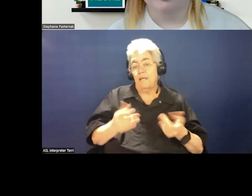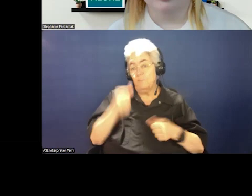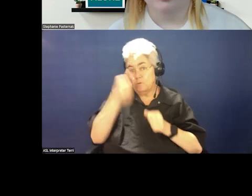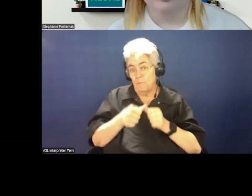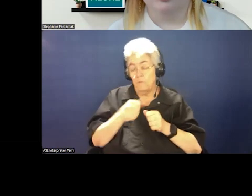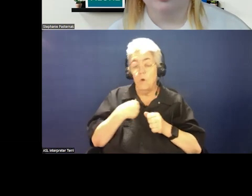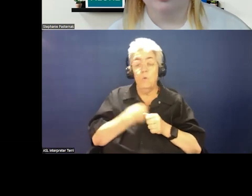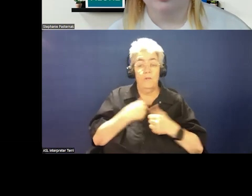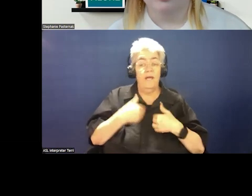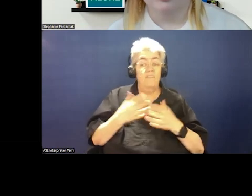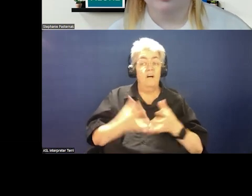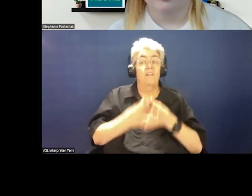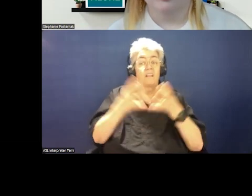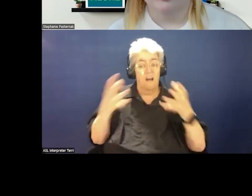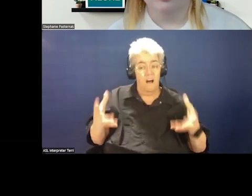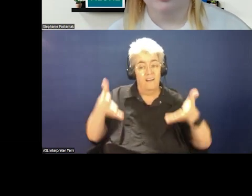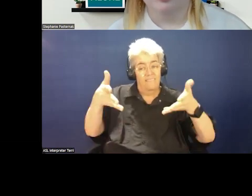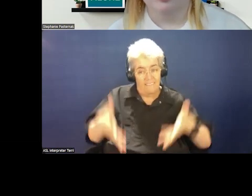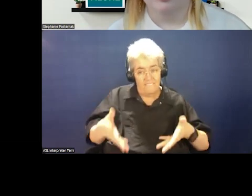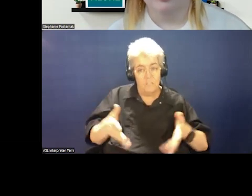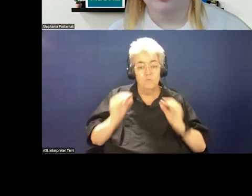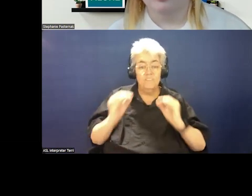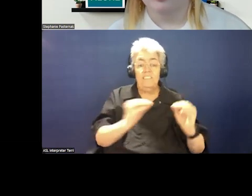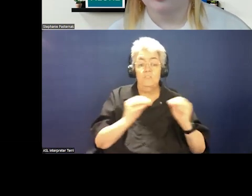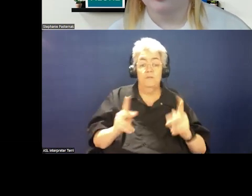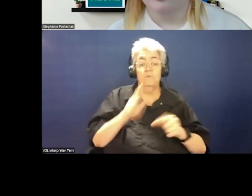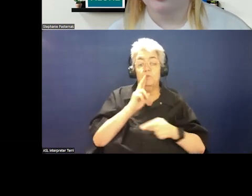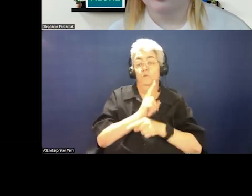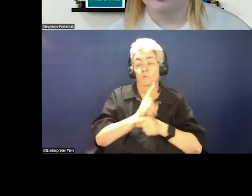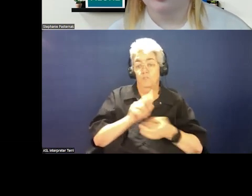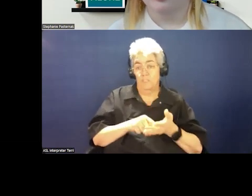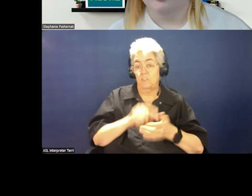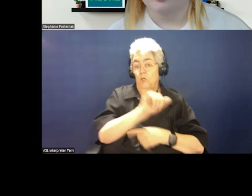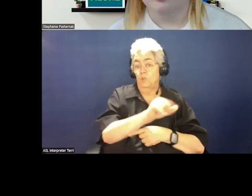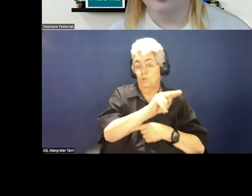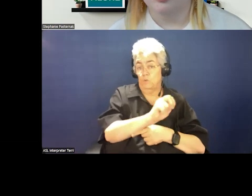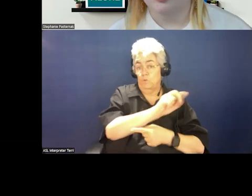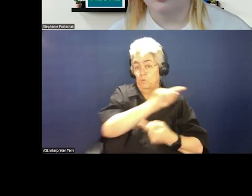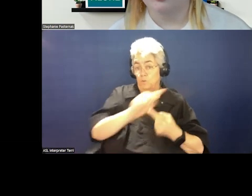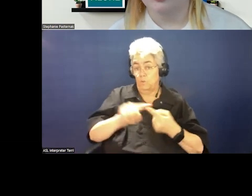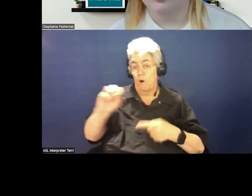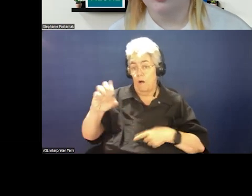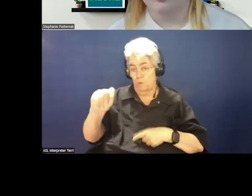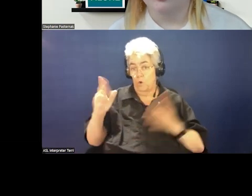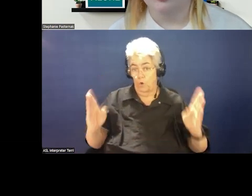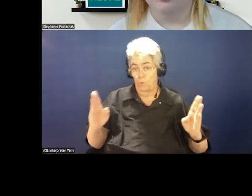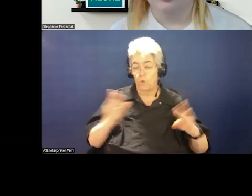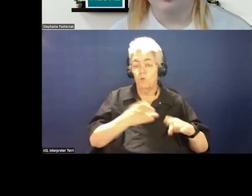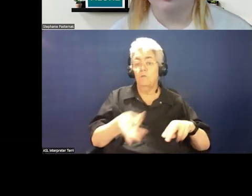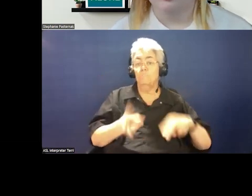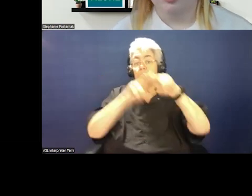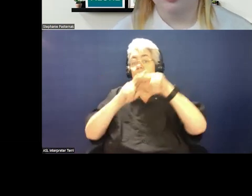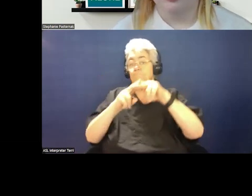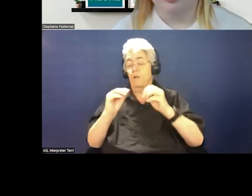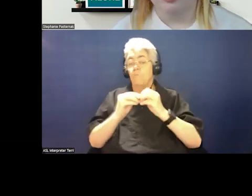to go. We see even just from June to October this year, a good bump in